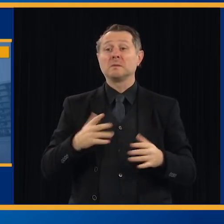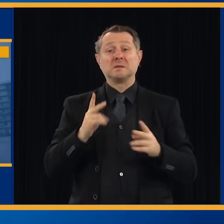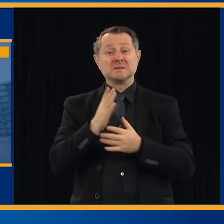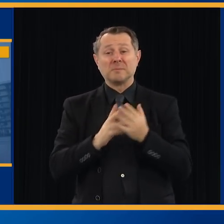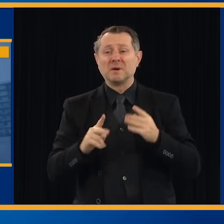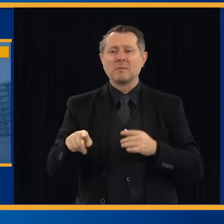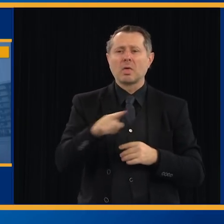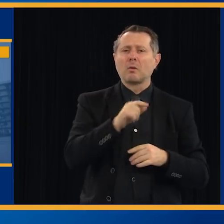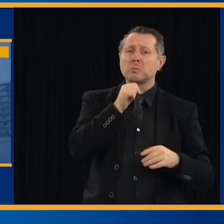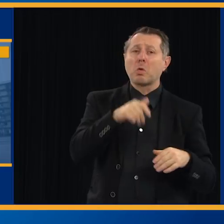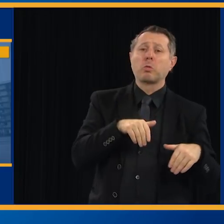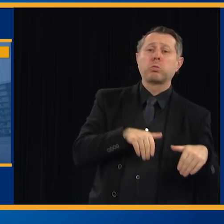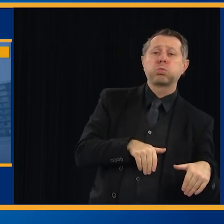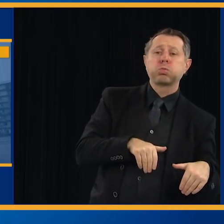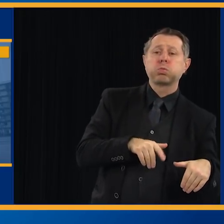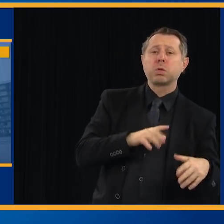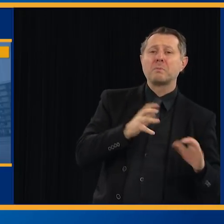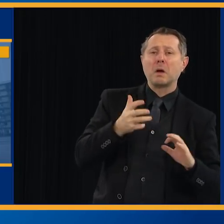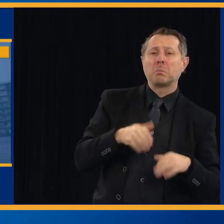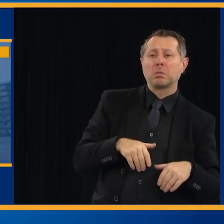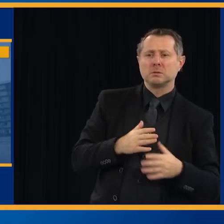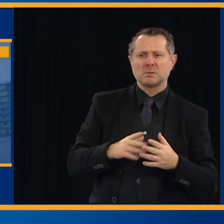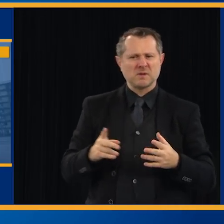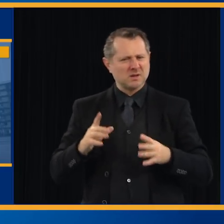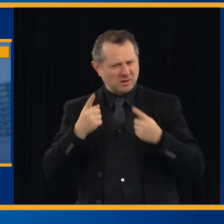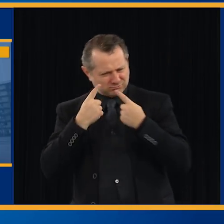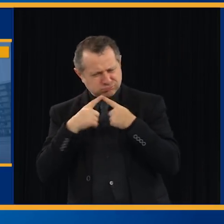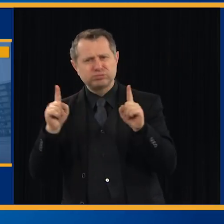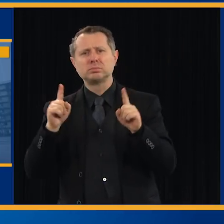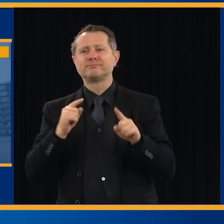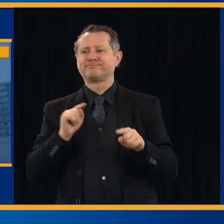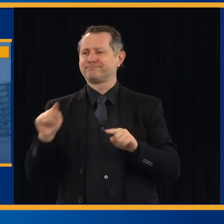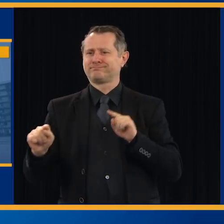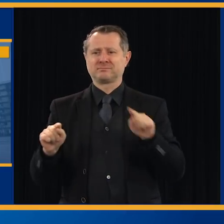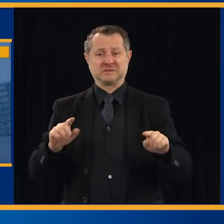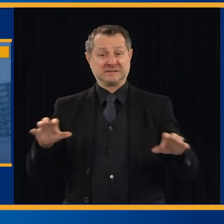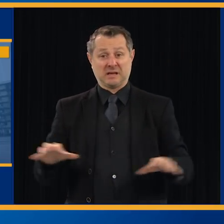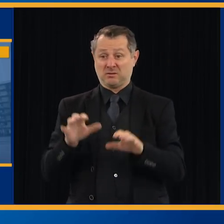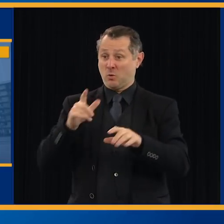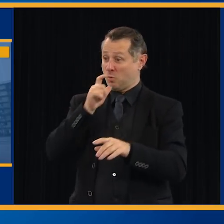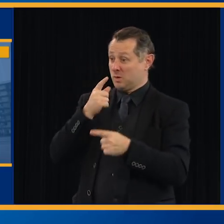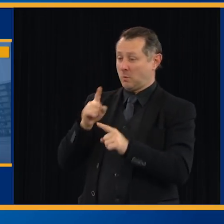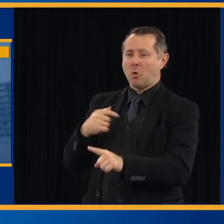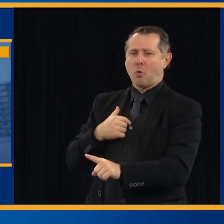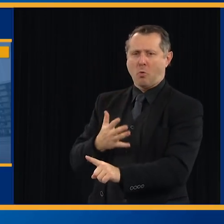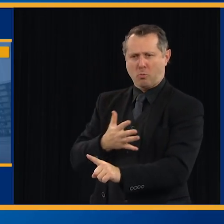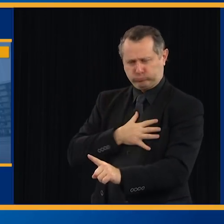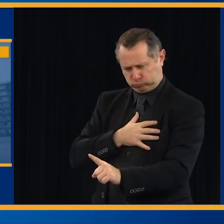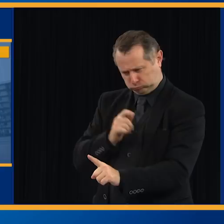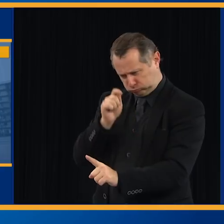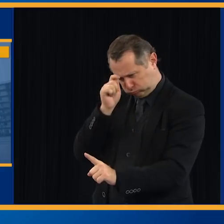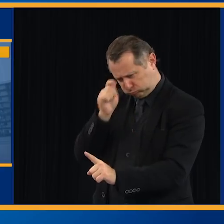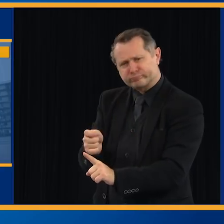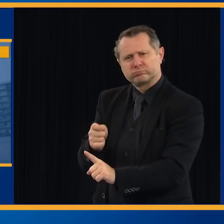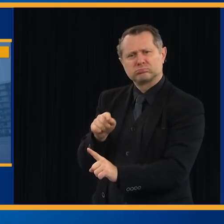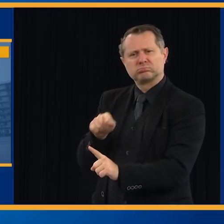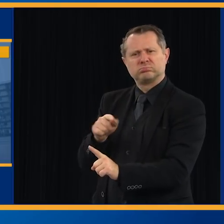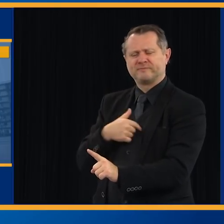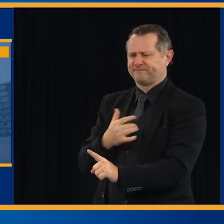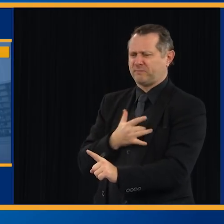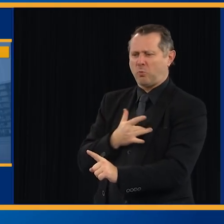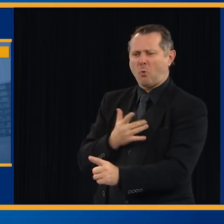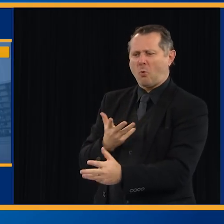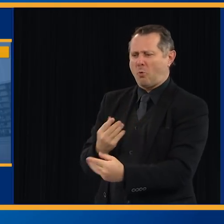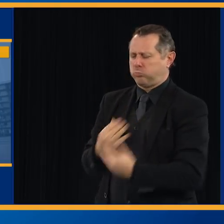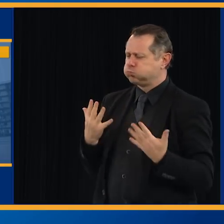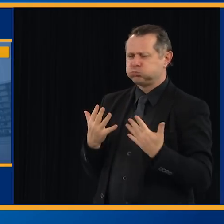crisis, that outpouring of generosity, I'm sure you felt the same, gave us such a sense of